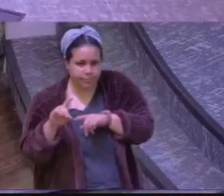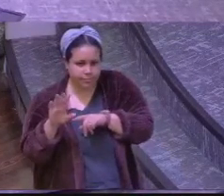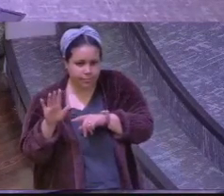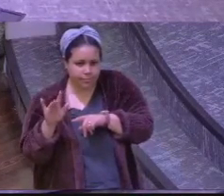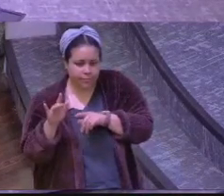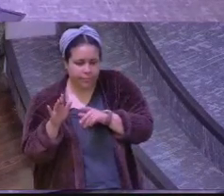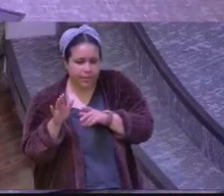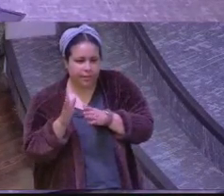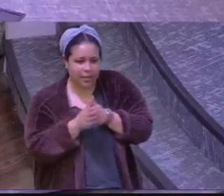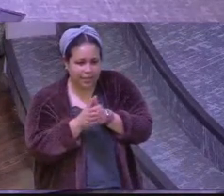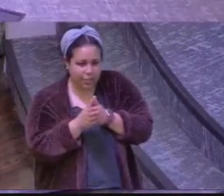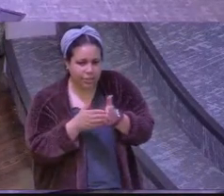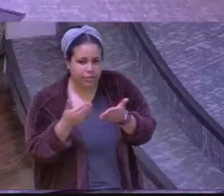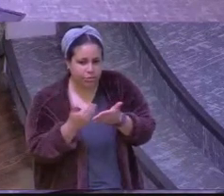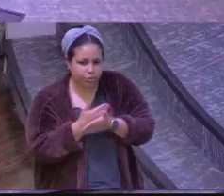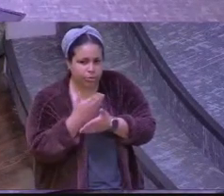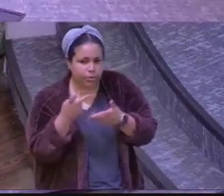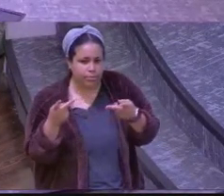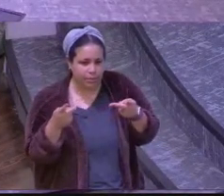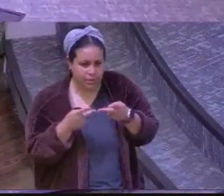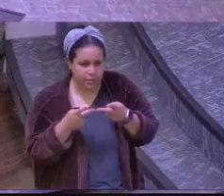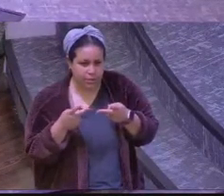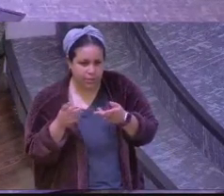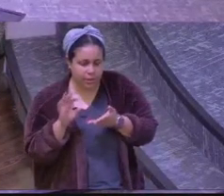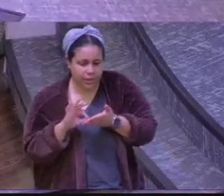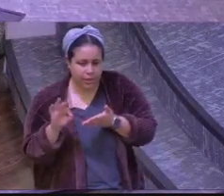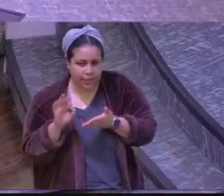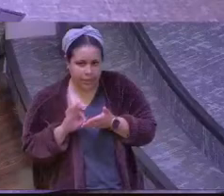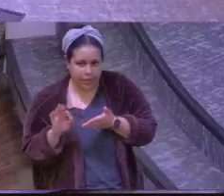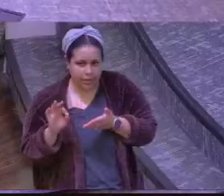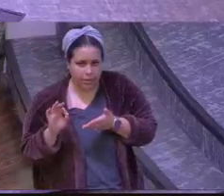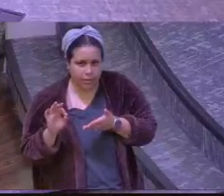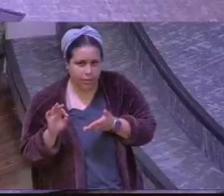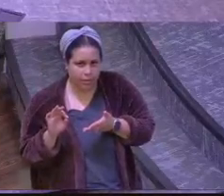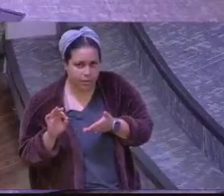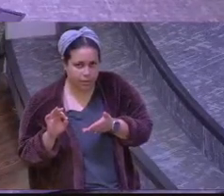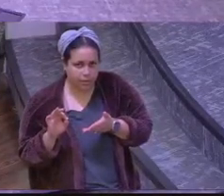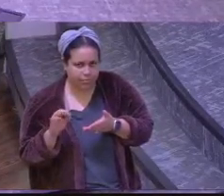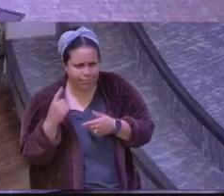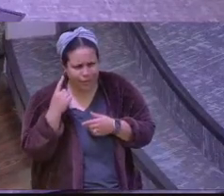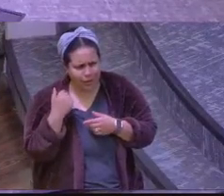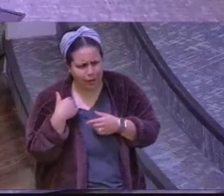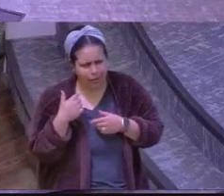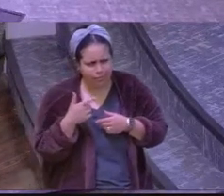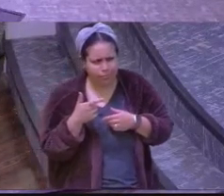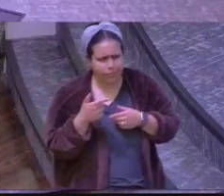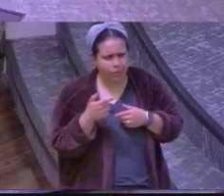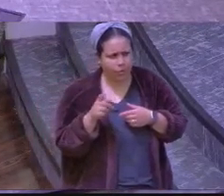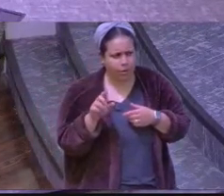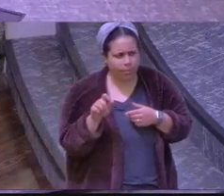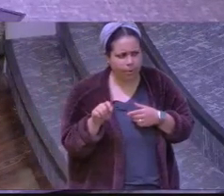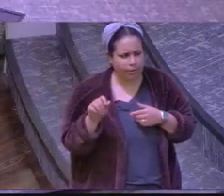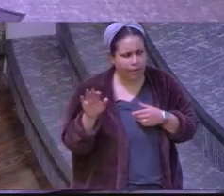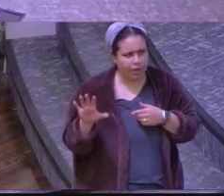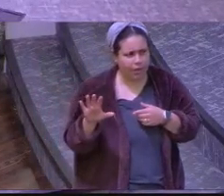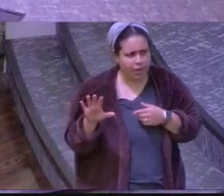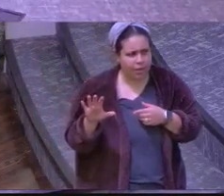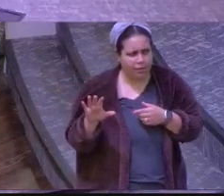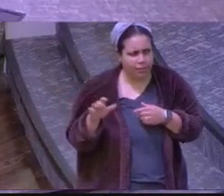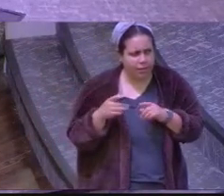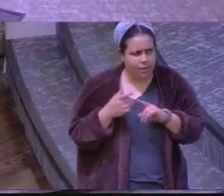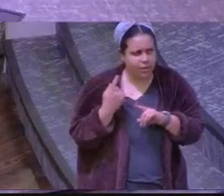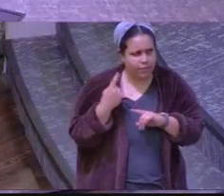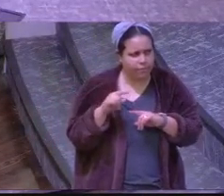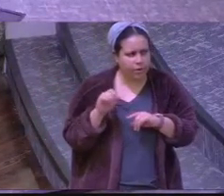That's new positions. And then I counted, I thought I had 21.5 under the ARPA, but I